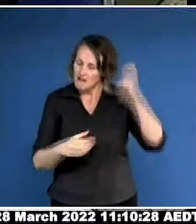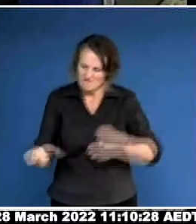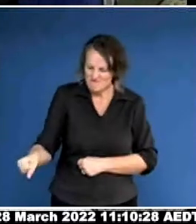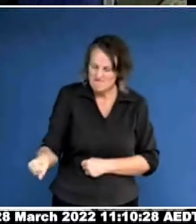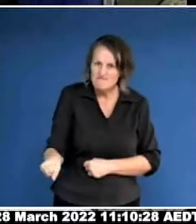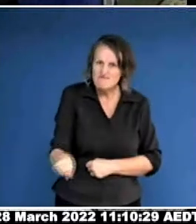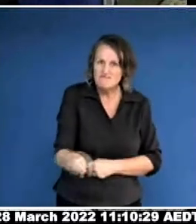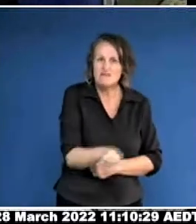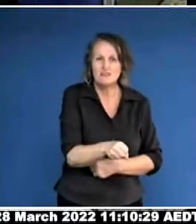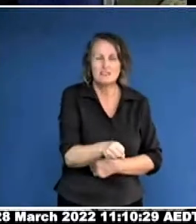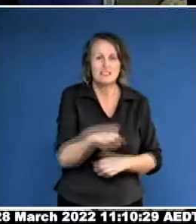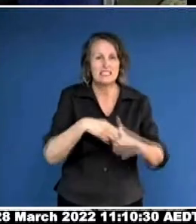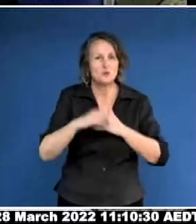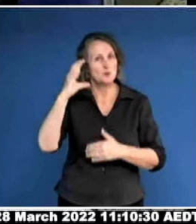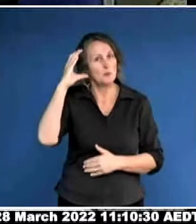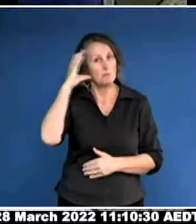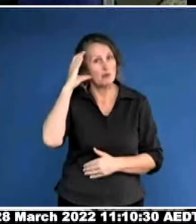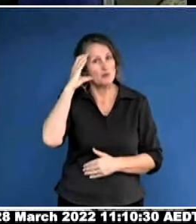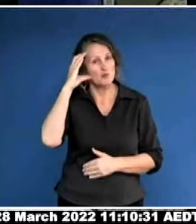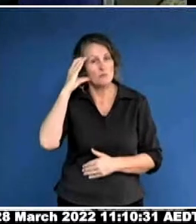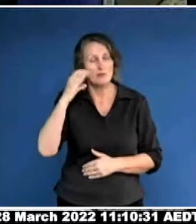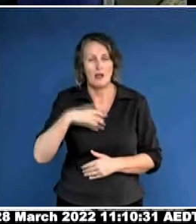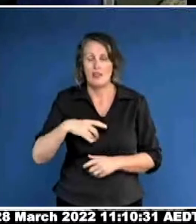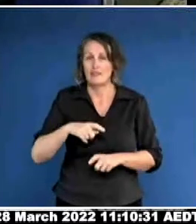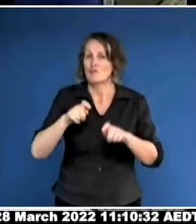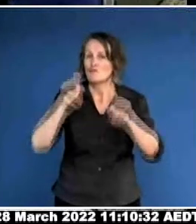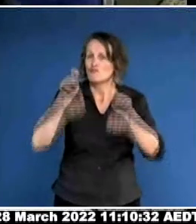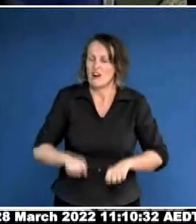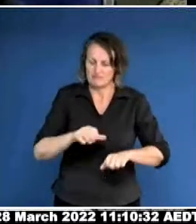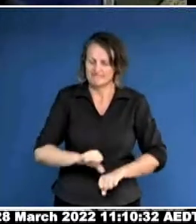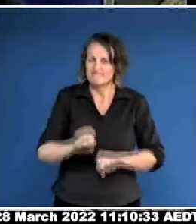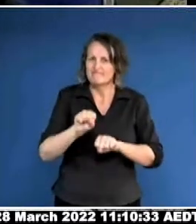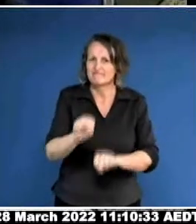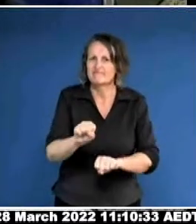put me on the bed, and raped me from behind like a dog.